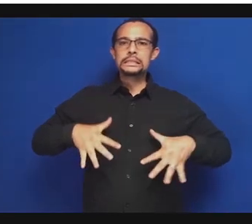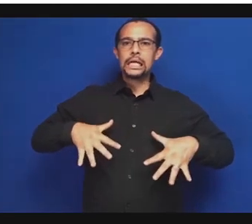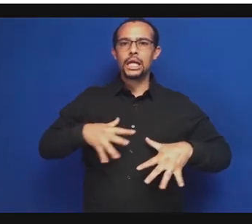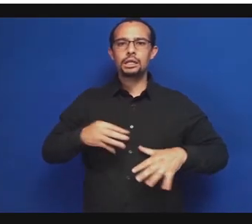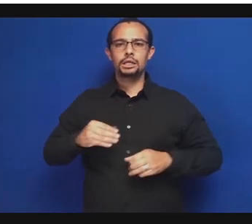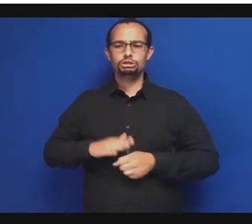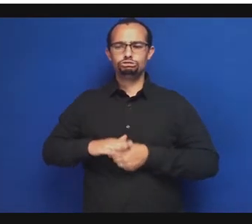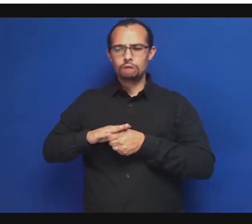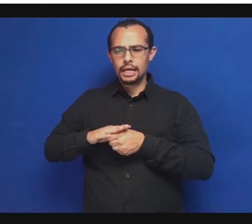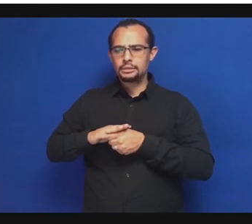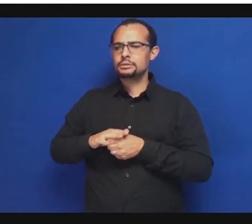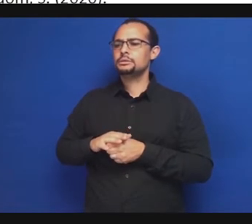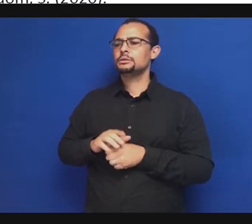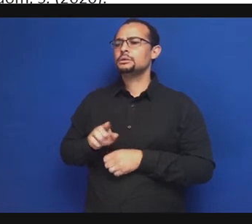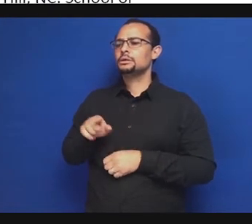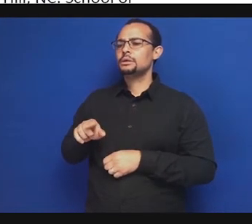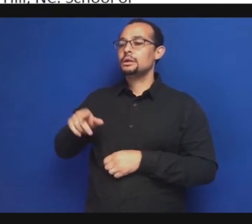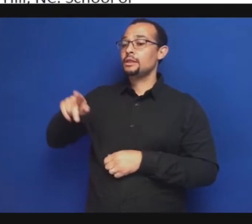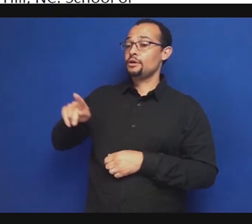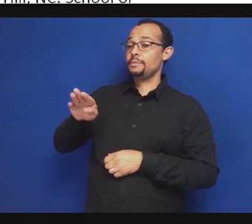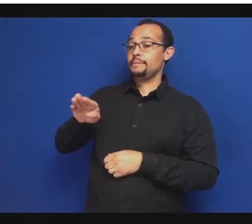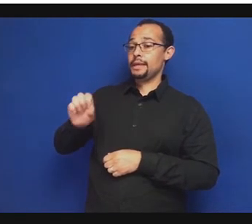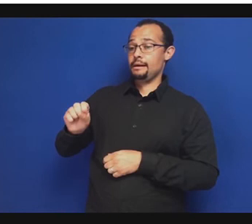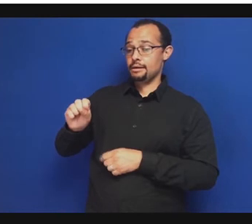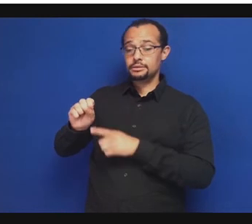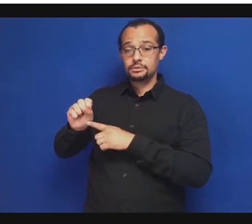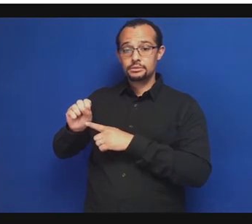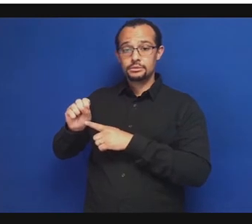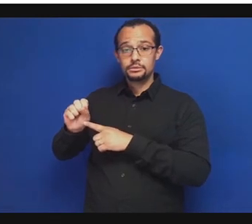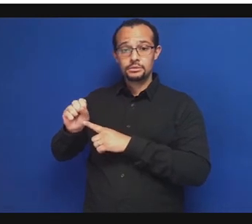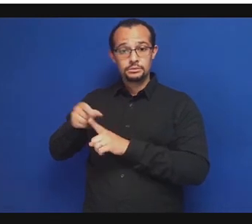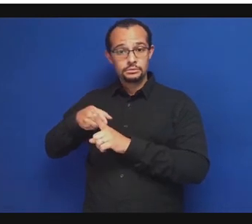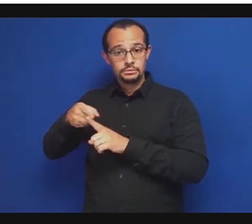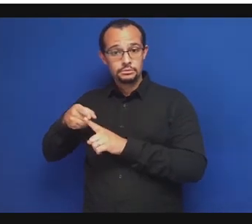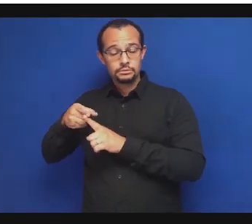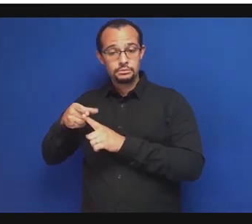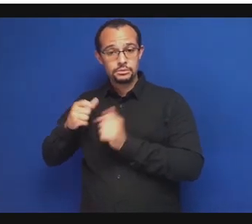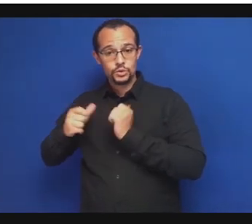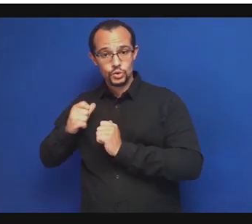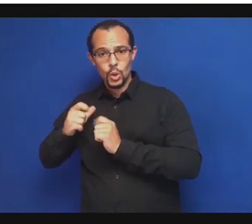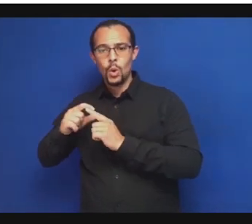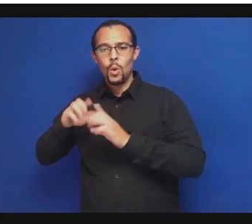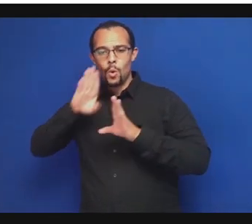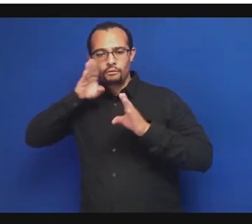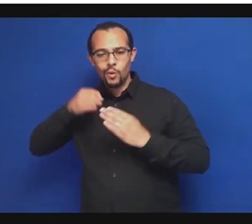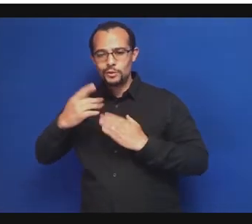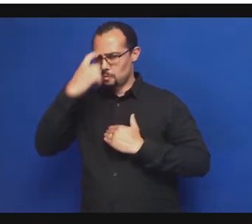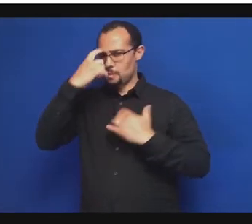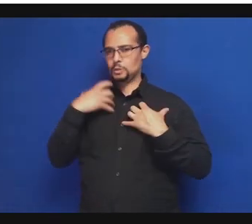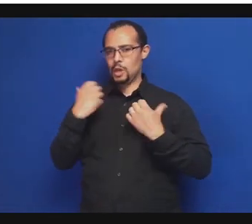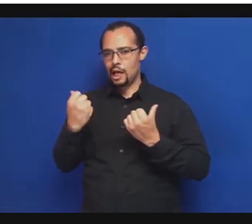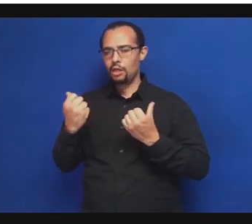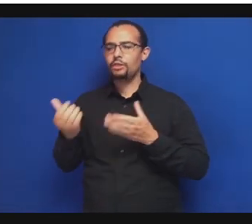pandemic. Time magazine as well, the Child Mind Institute, and again referencing